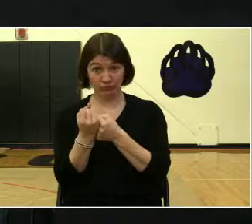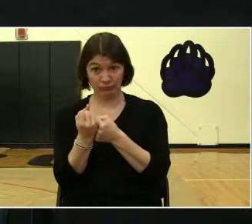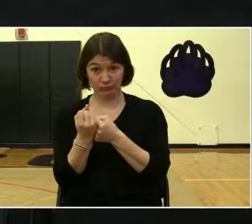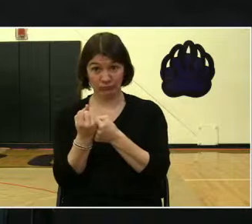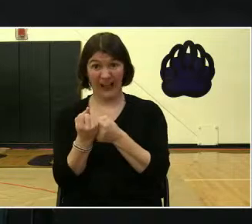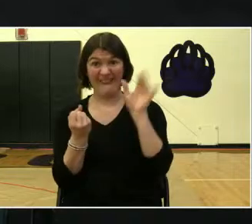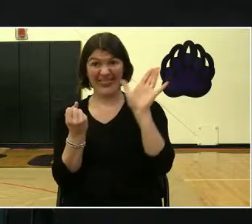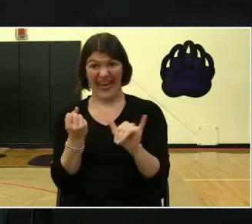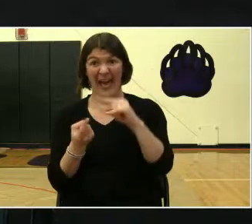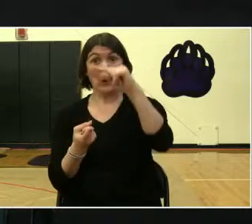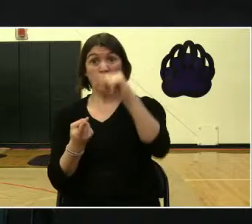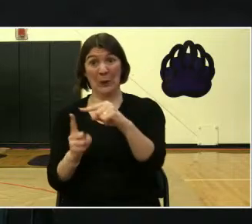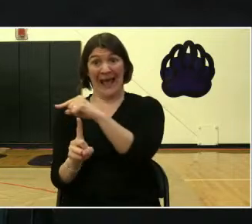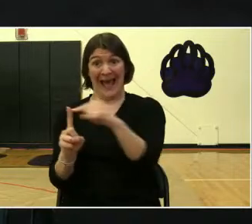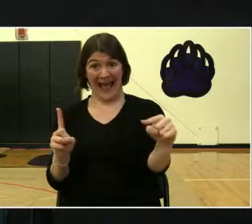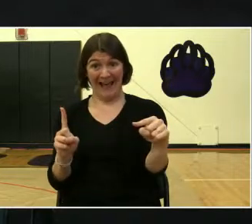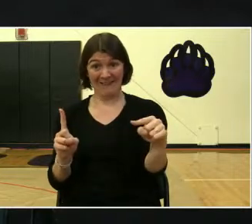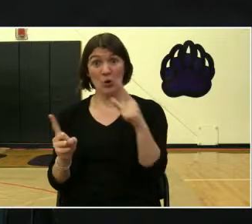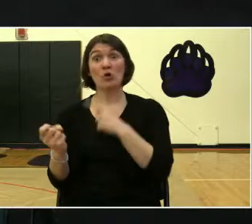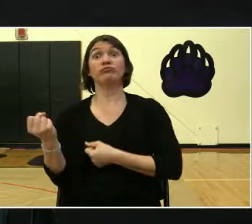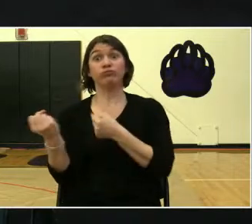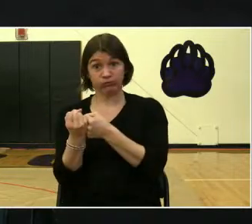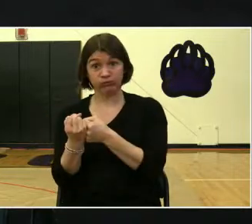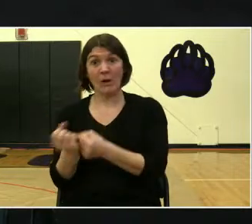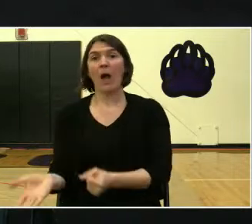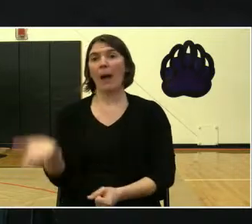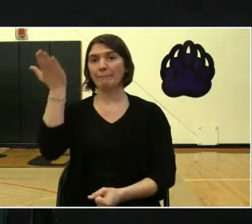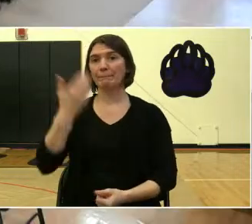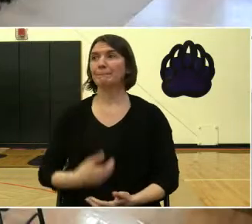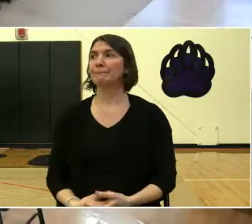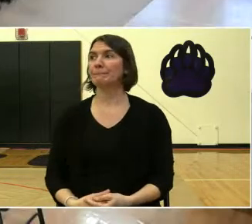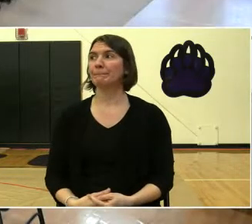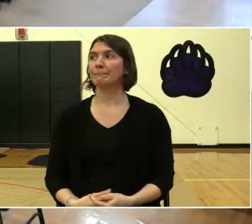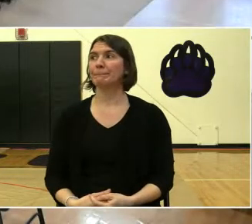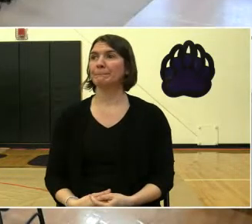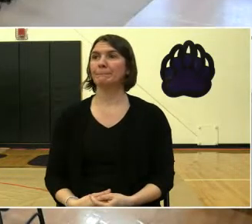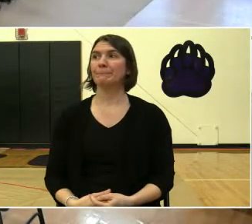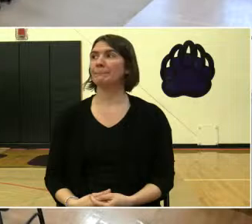favor of the car Amendment please rise and say